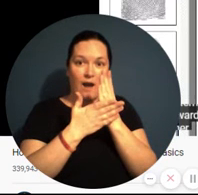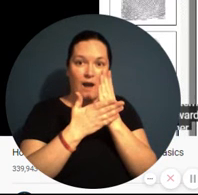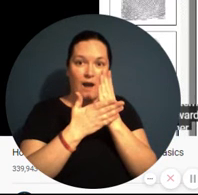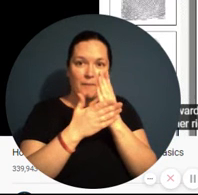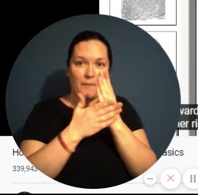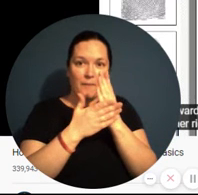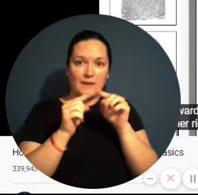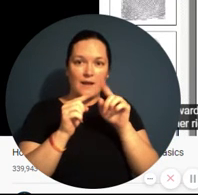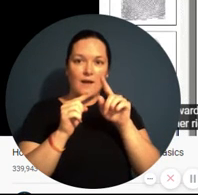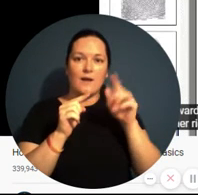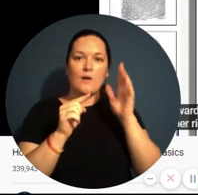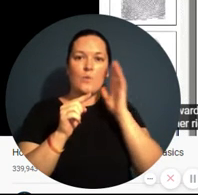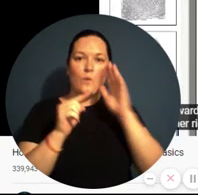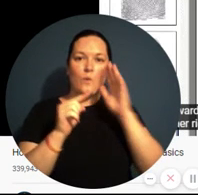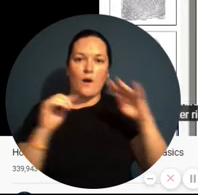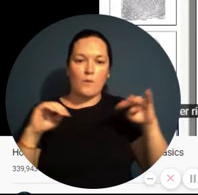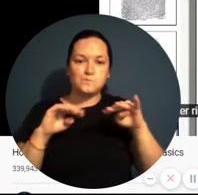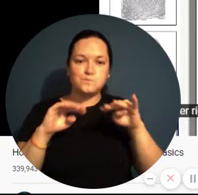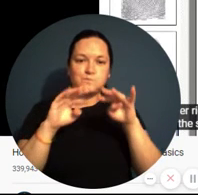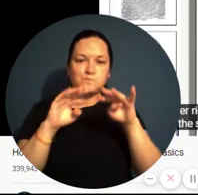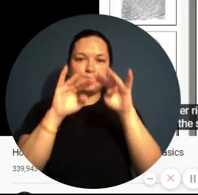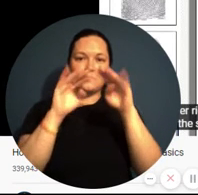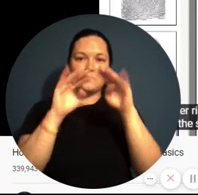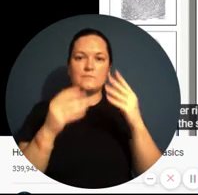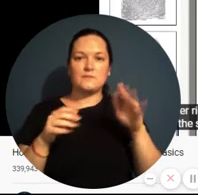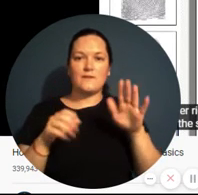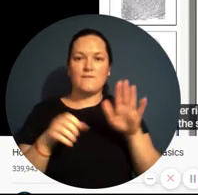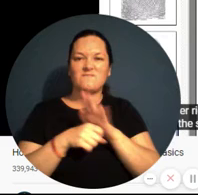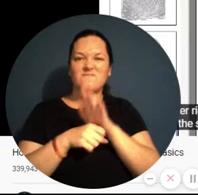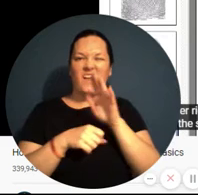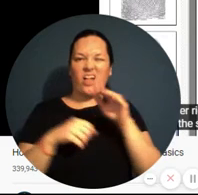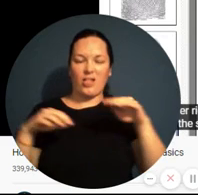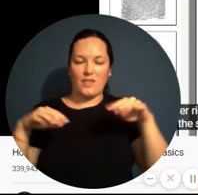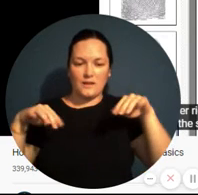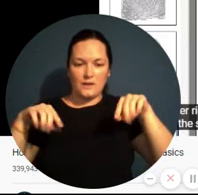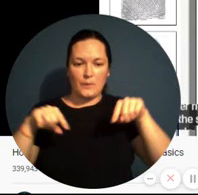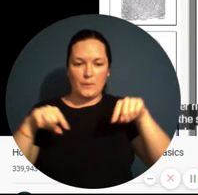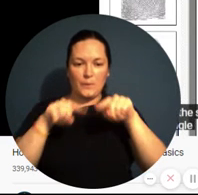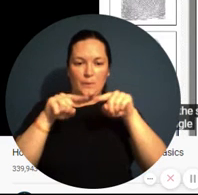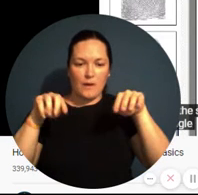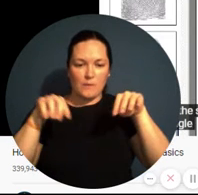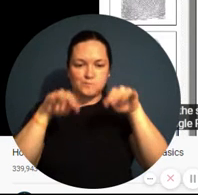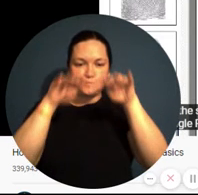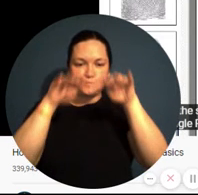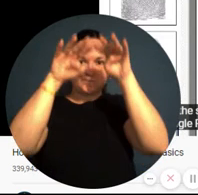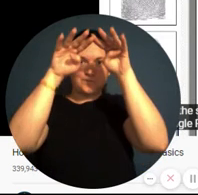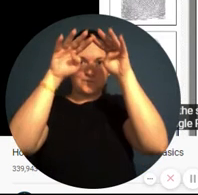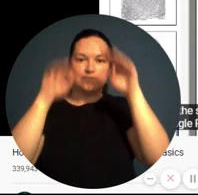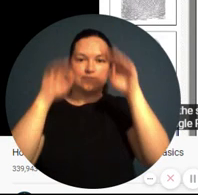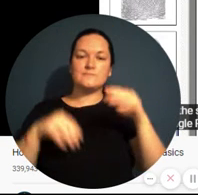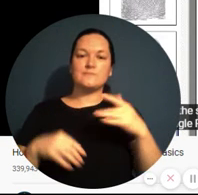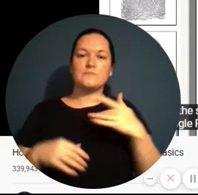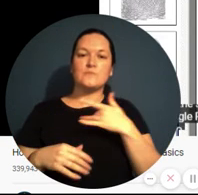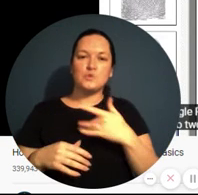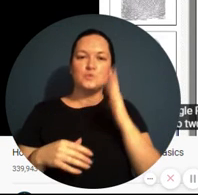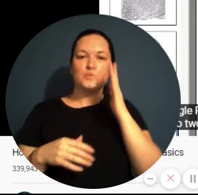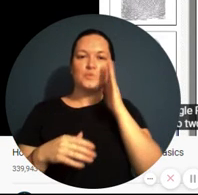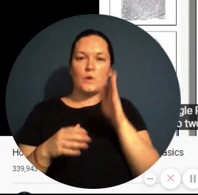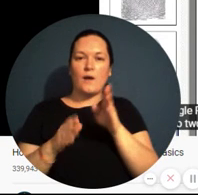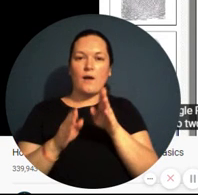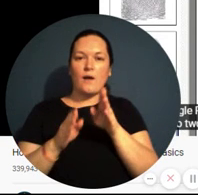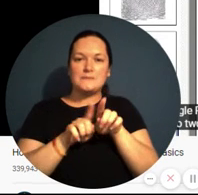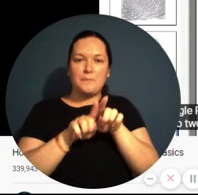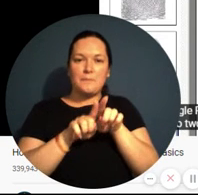ridges on either side converge to fill the space. This is a ridge ending. A single ridge will occasionally split into two